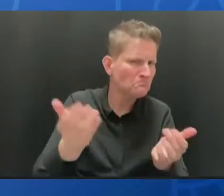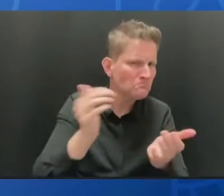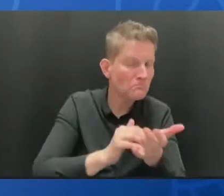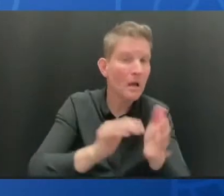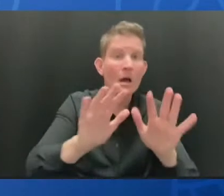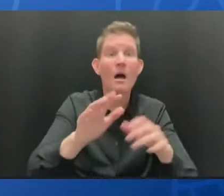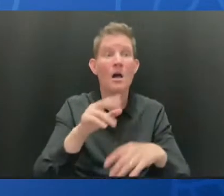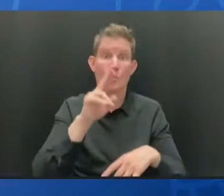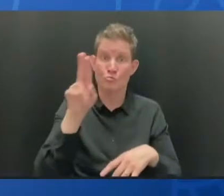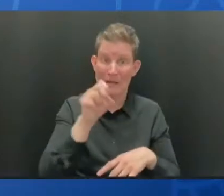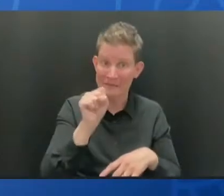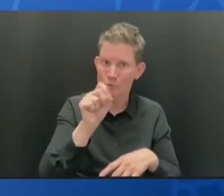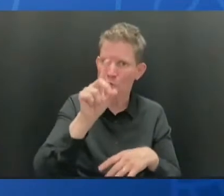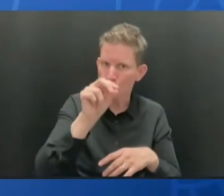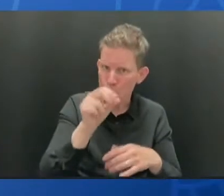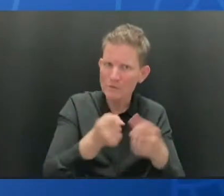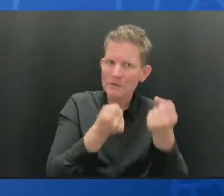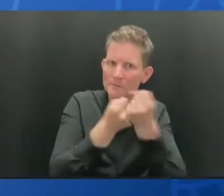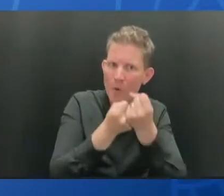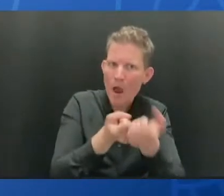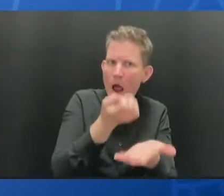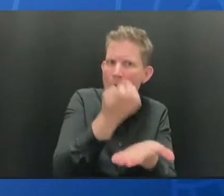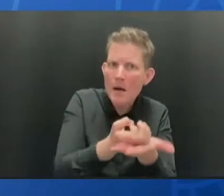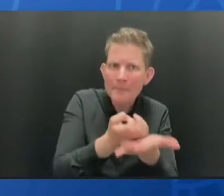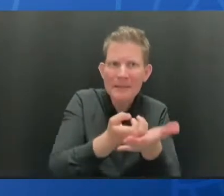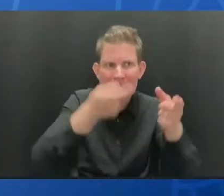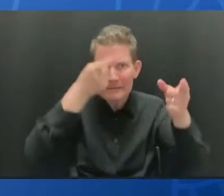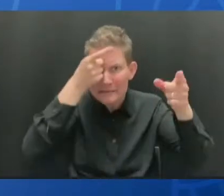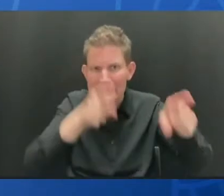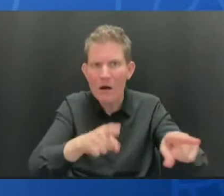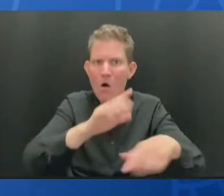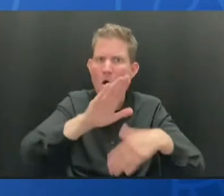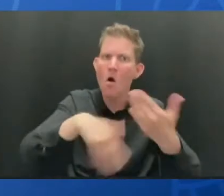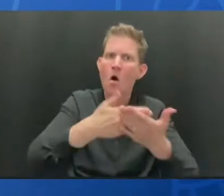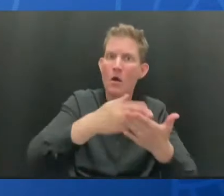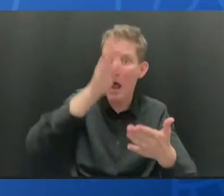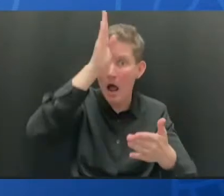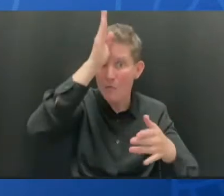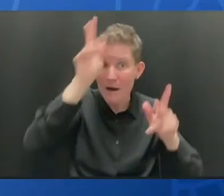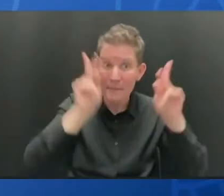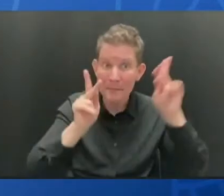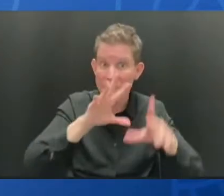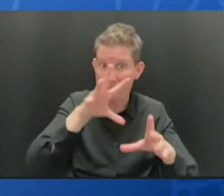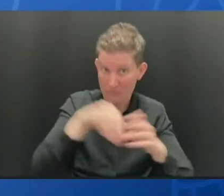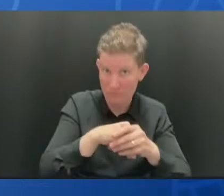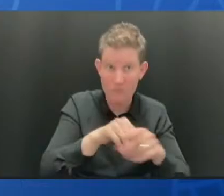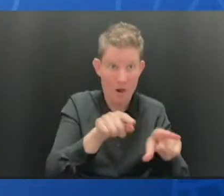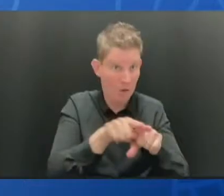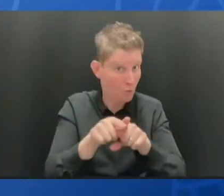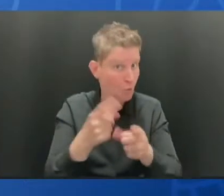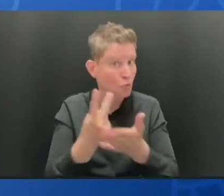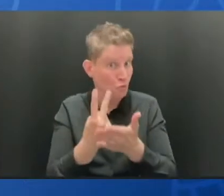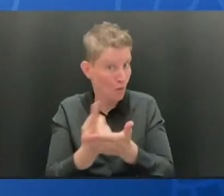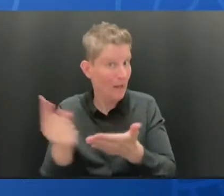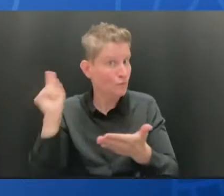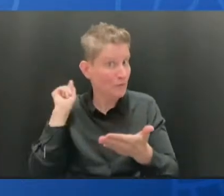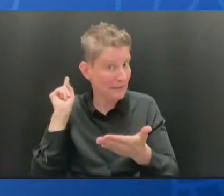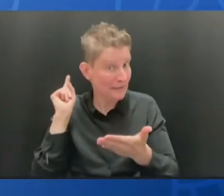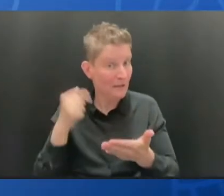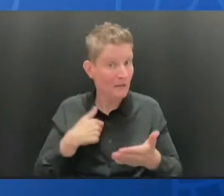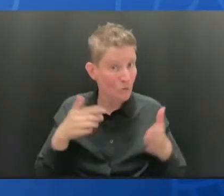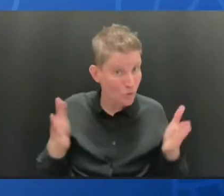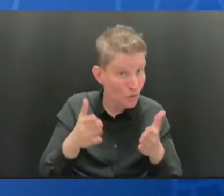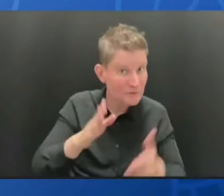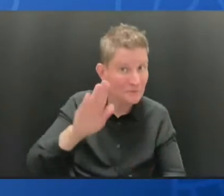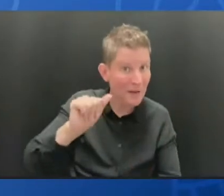benefit all Iraqis, including the 2 announced last week. We encourage Baghdad and Erbil to work together to expand